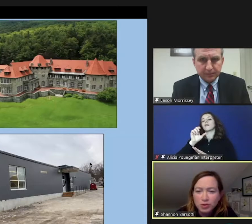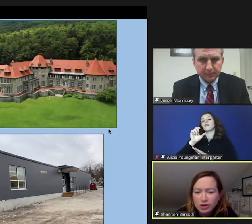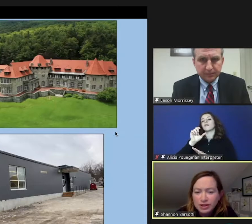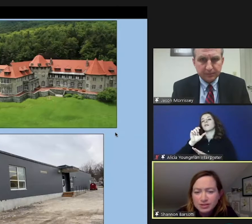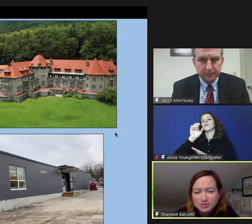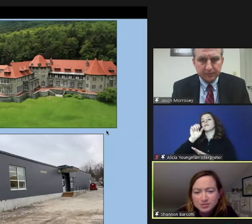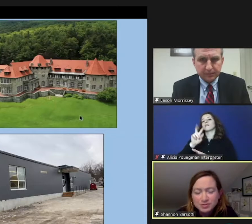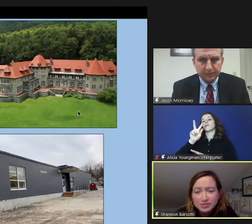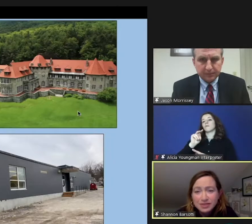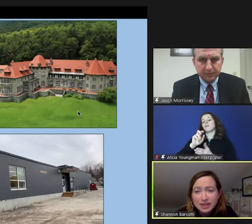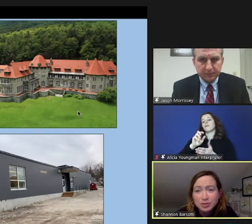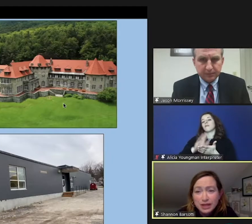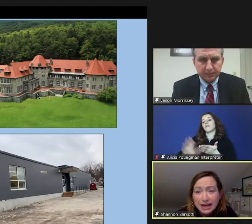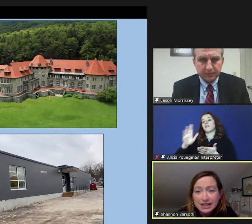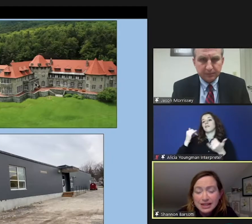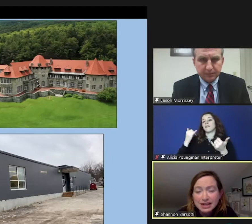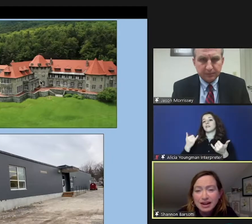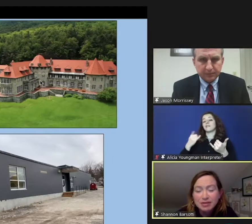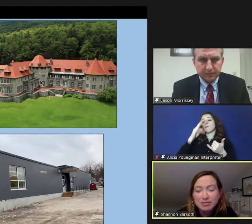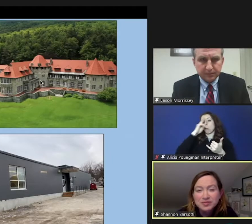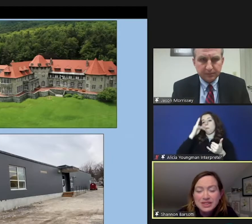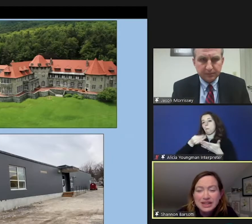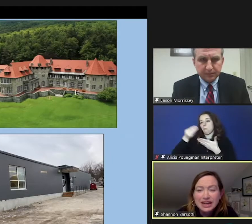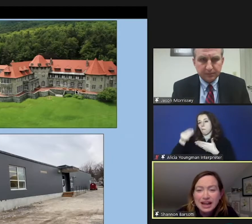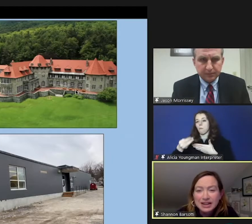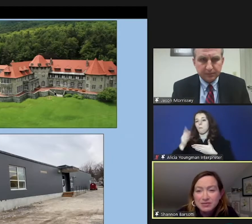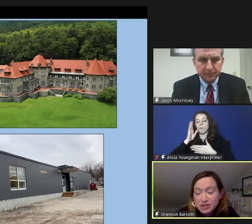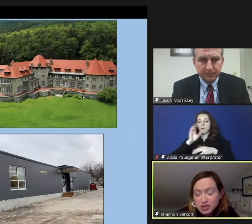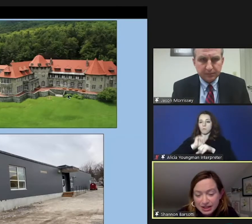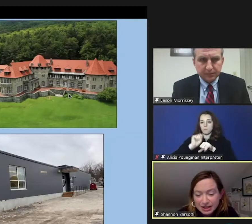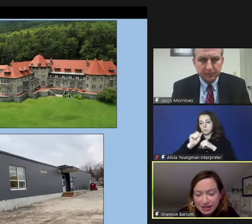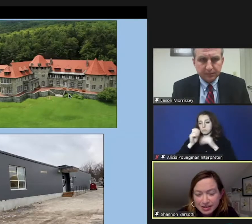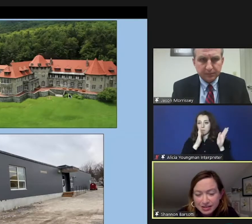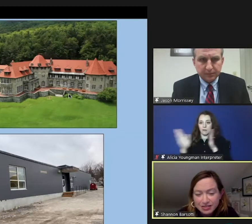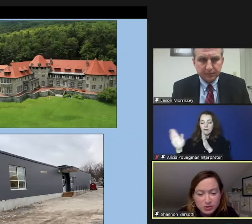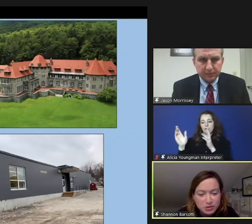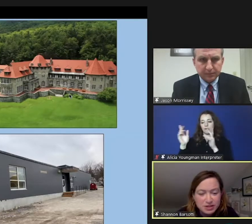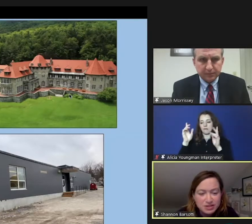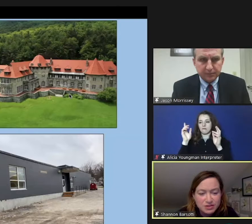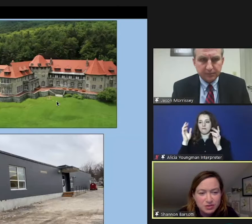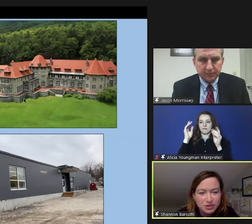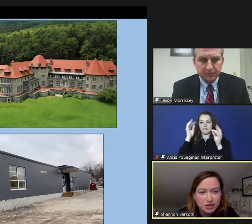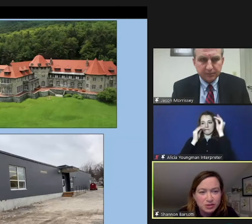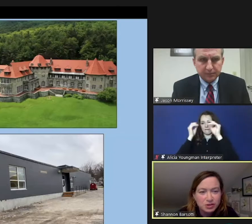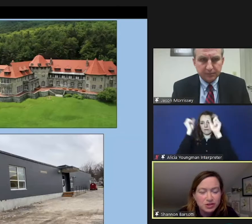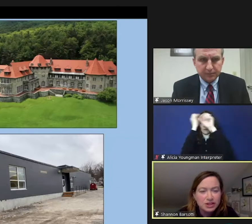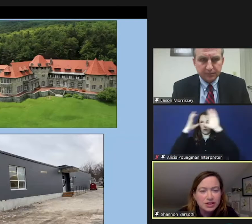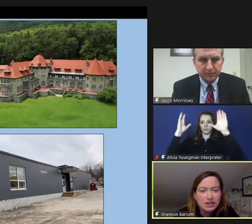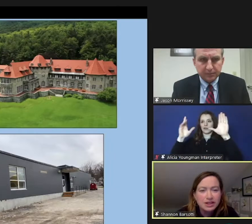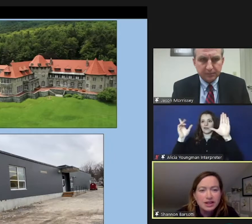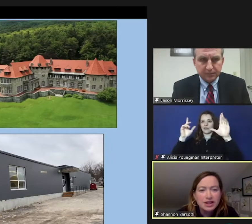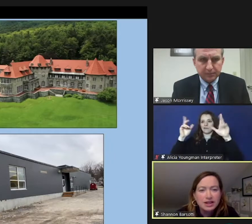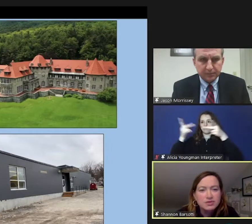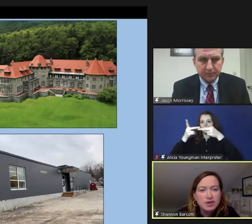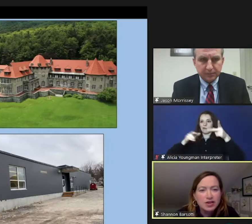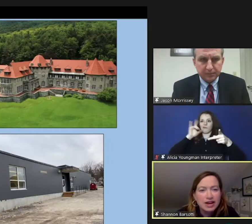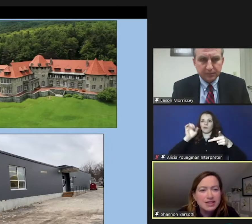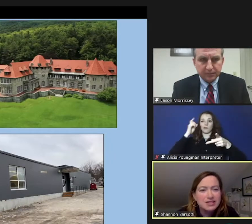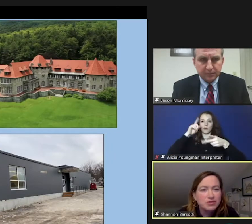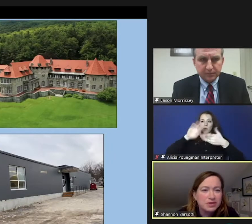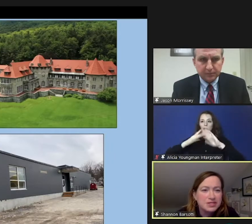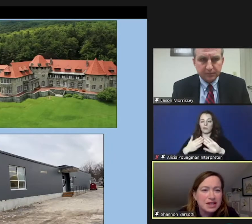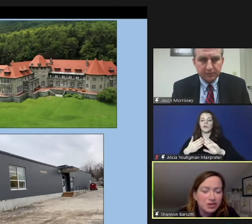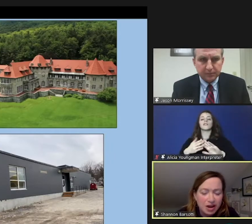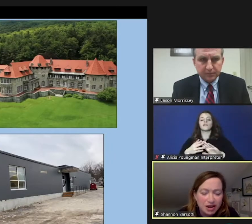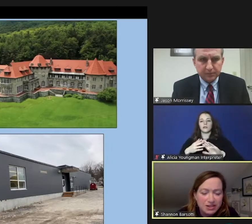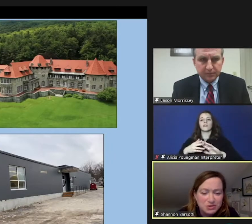and we'll be working and planning and envisioning those spaces for the community, as well as